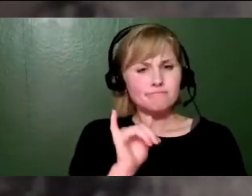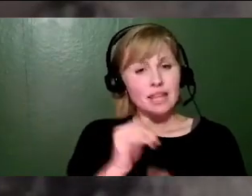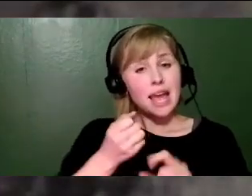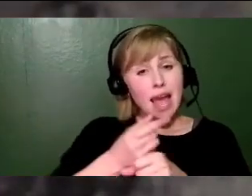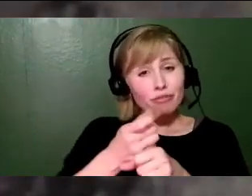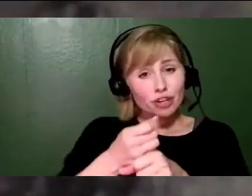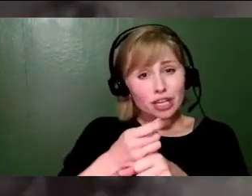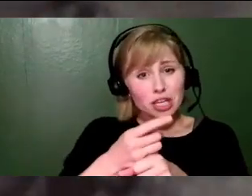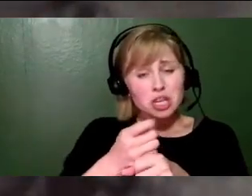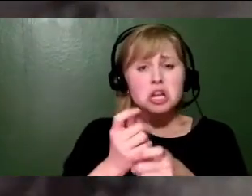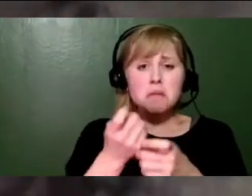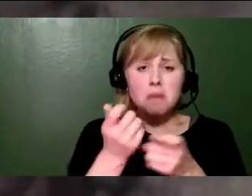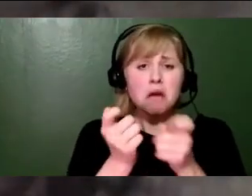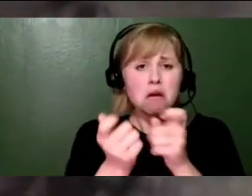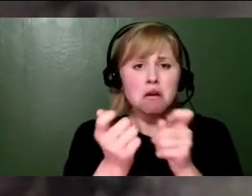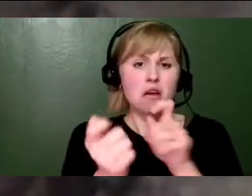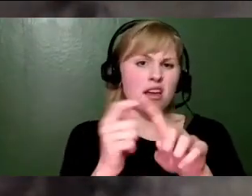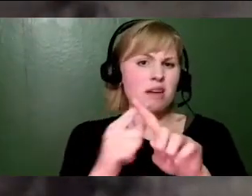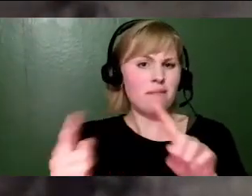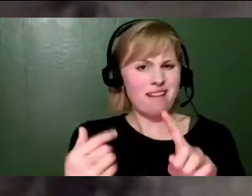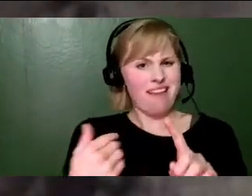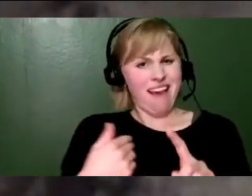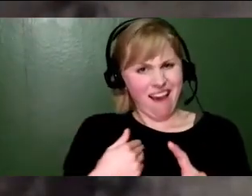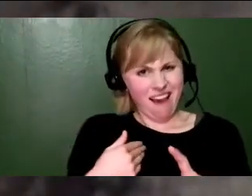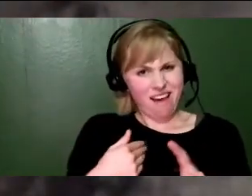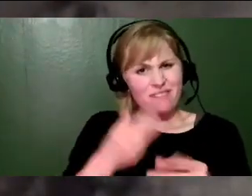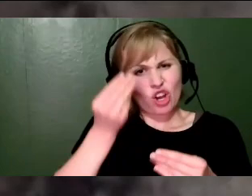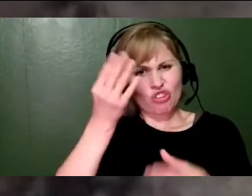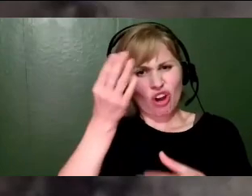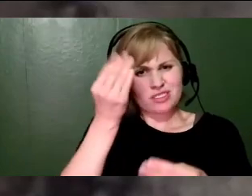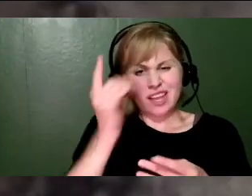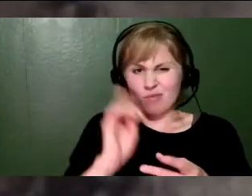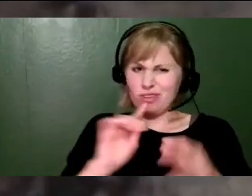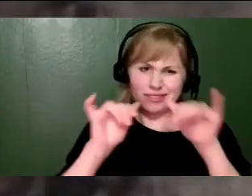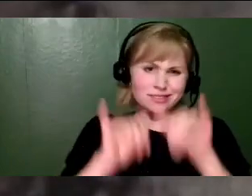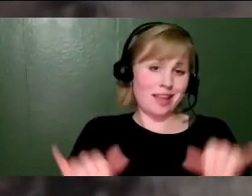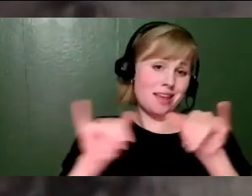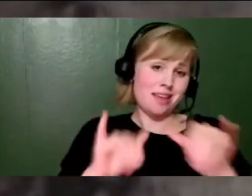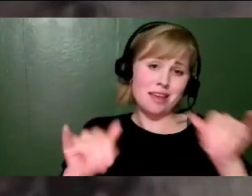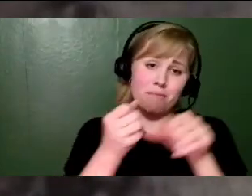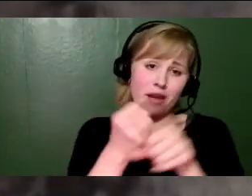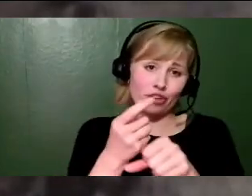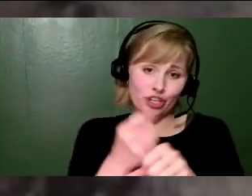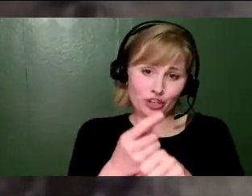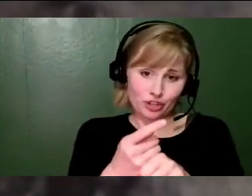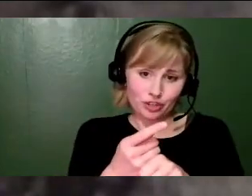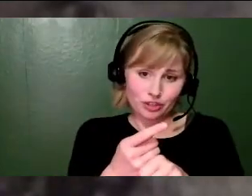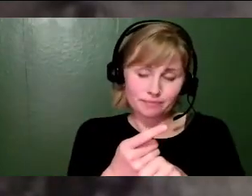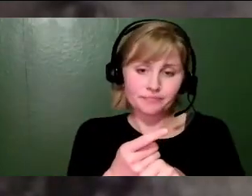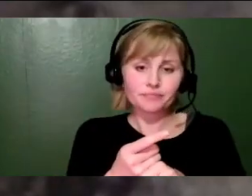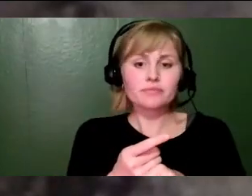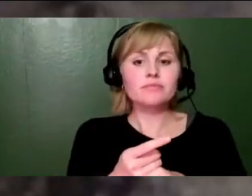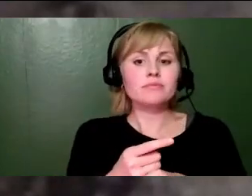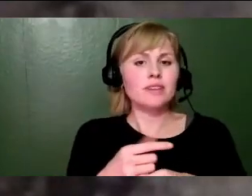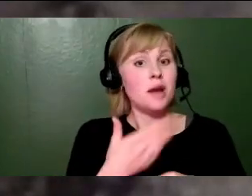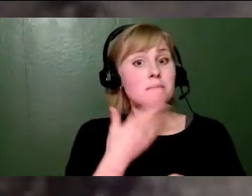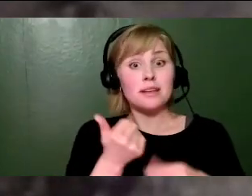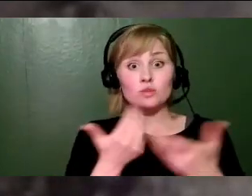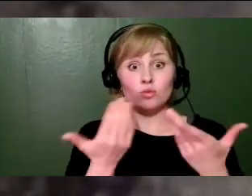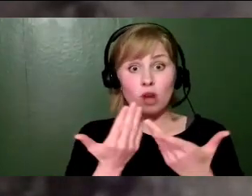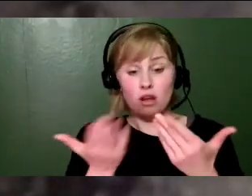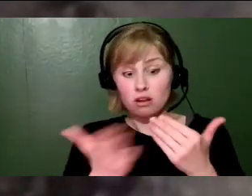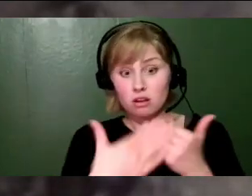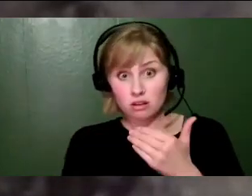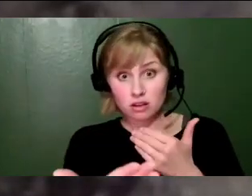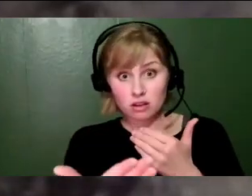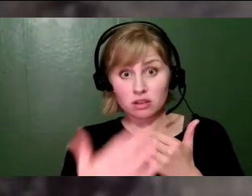year. So let's just record that, do it in a technical way, and then get together in the classroom, call it the flipped classroom or whatever, get together in the